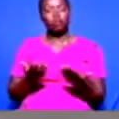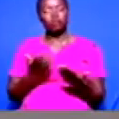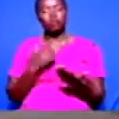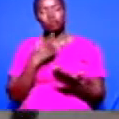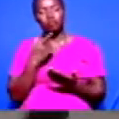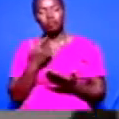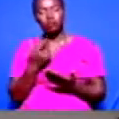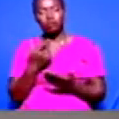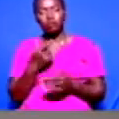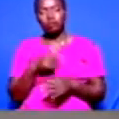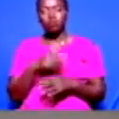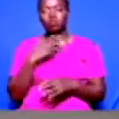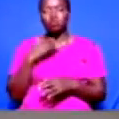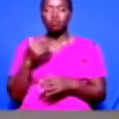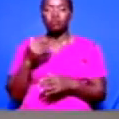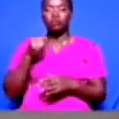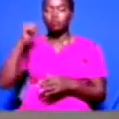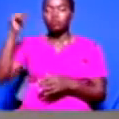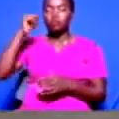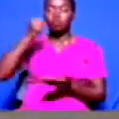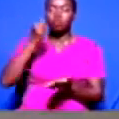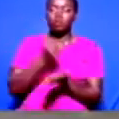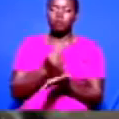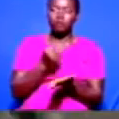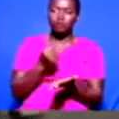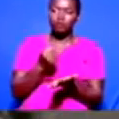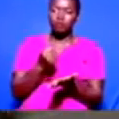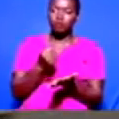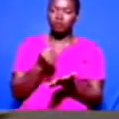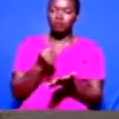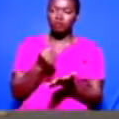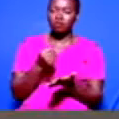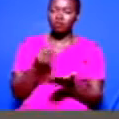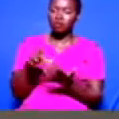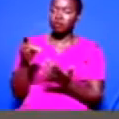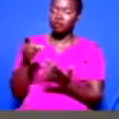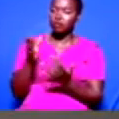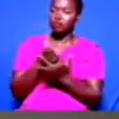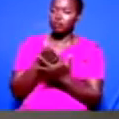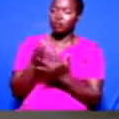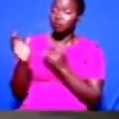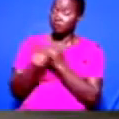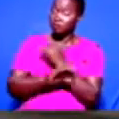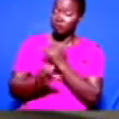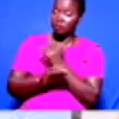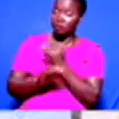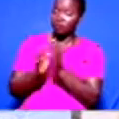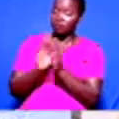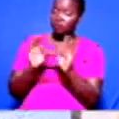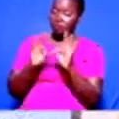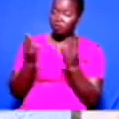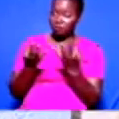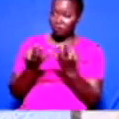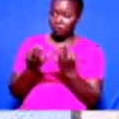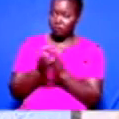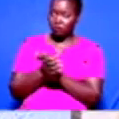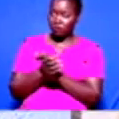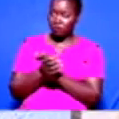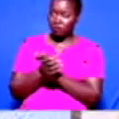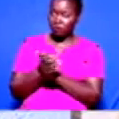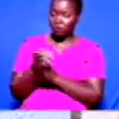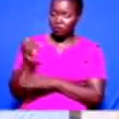When he wants to run for political office, he is forced to choose between his country and family. Softie